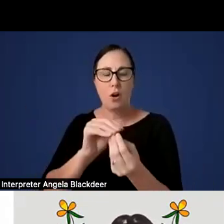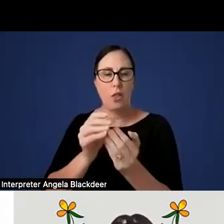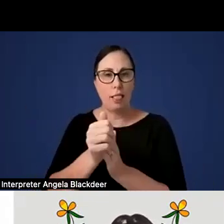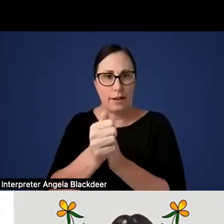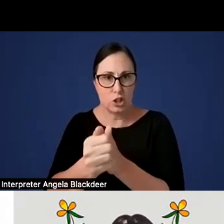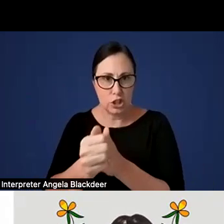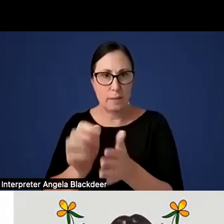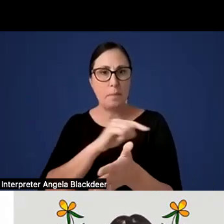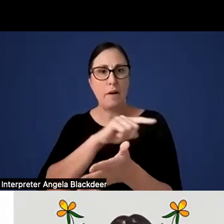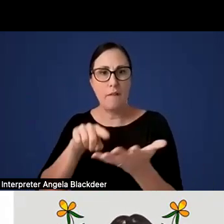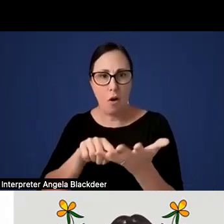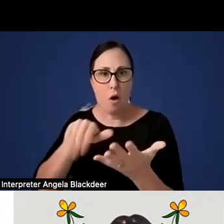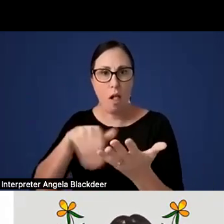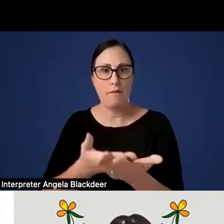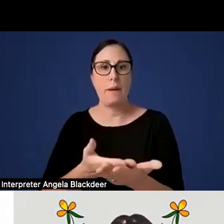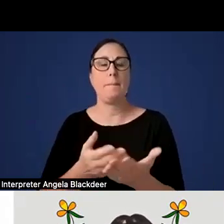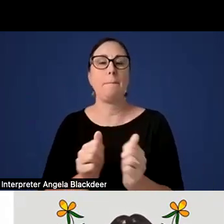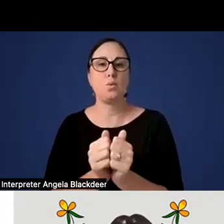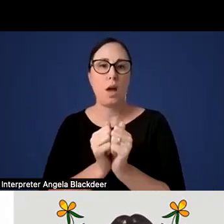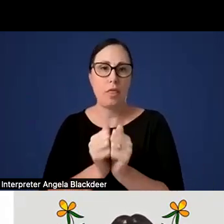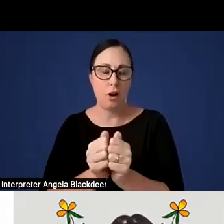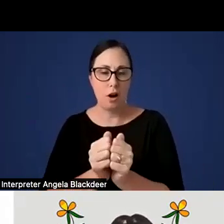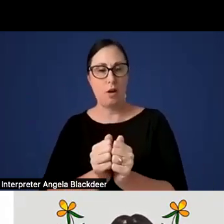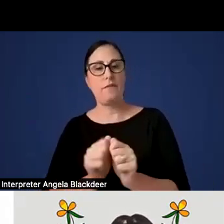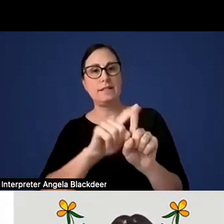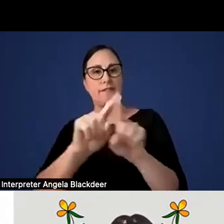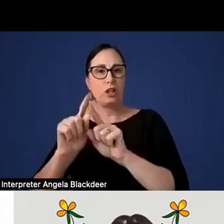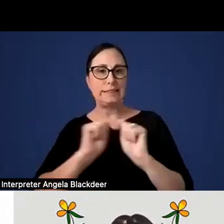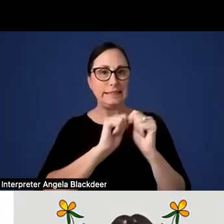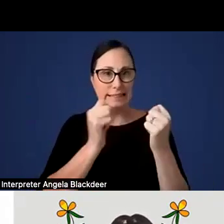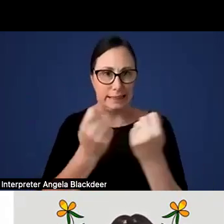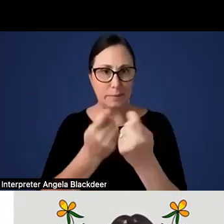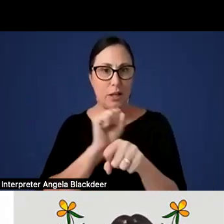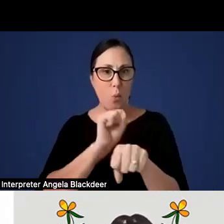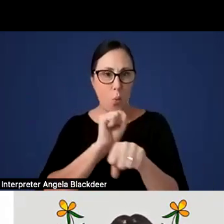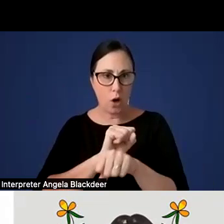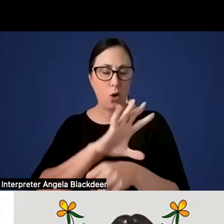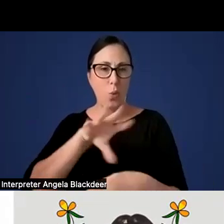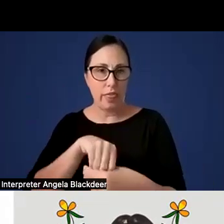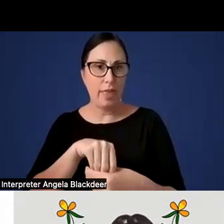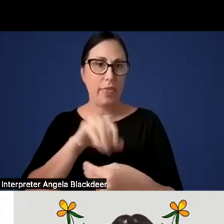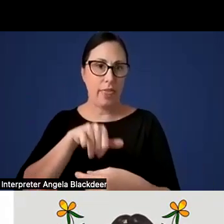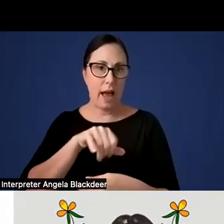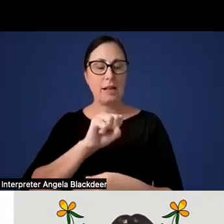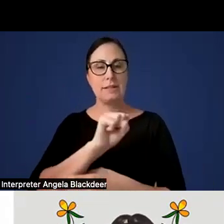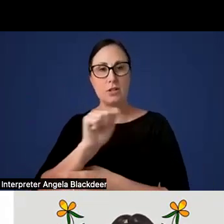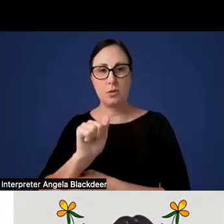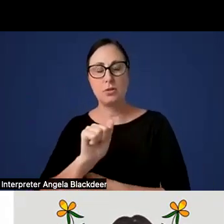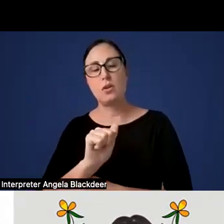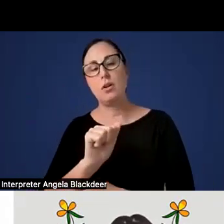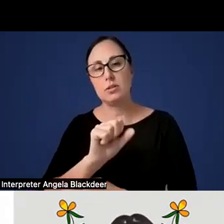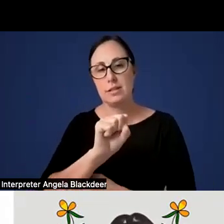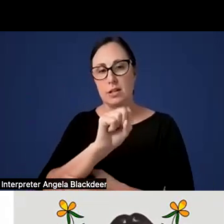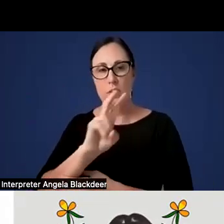forms of justice, like our law enforcement teams, as well as the medical interventions that we have. So